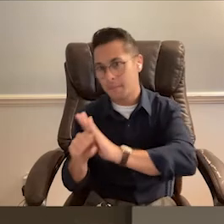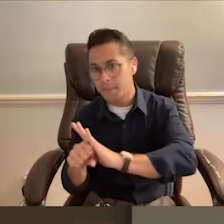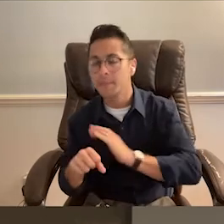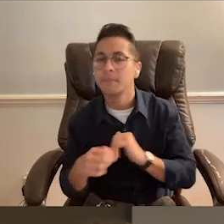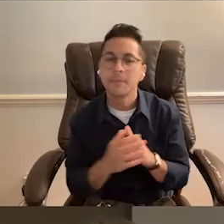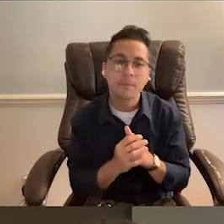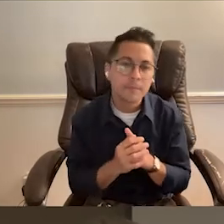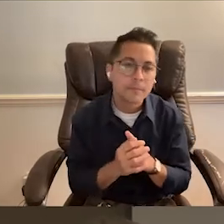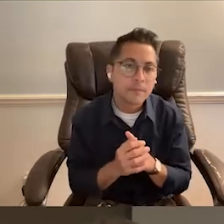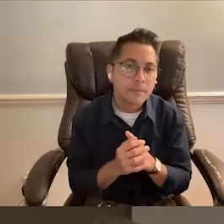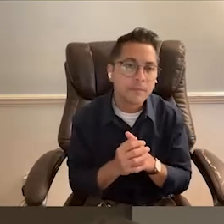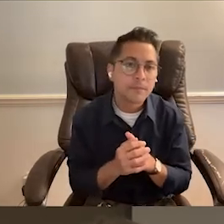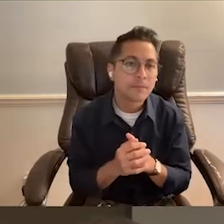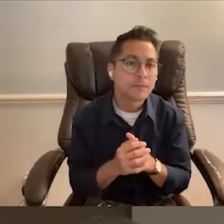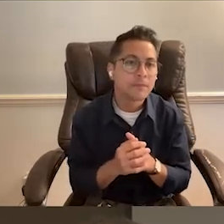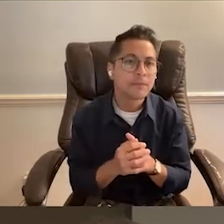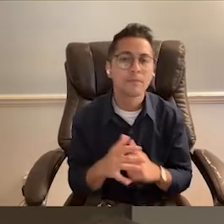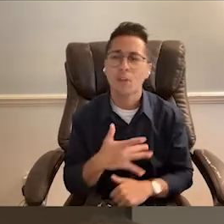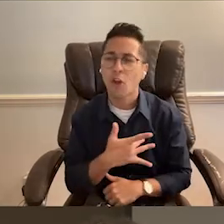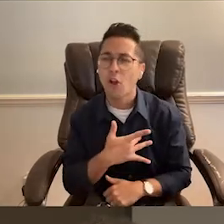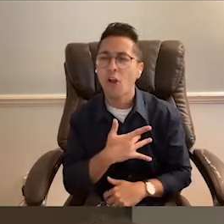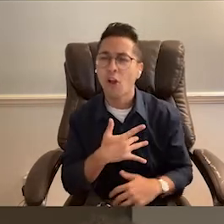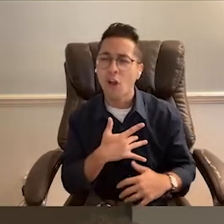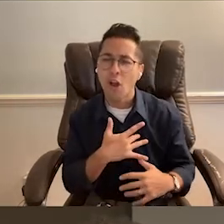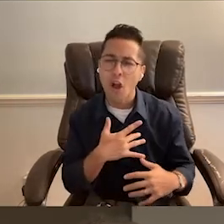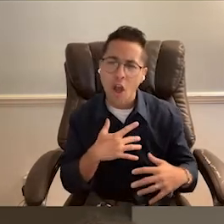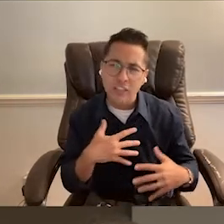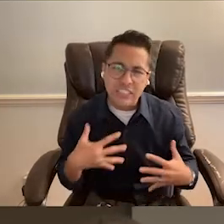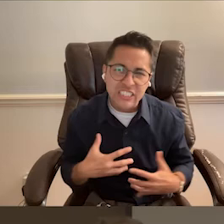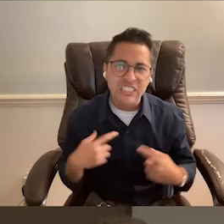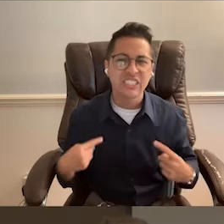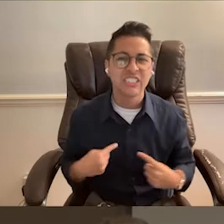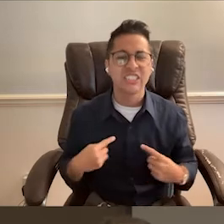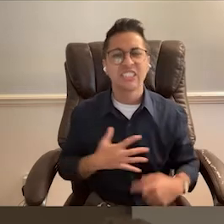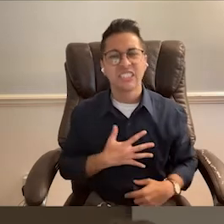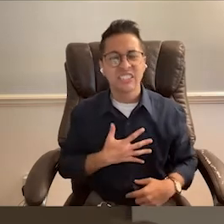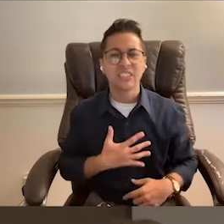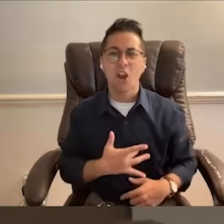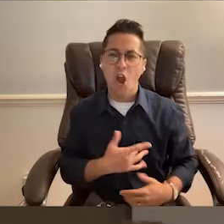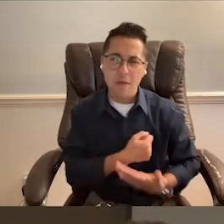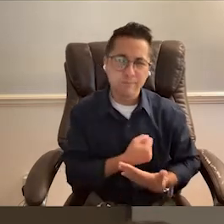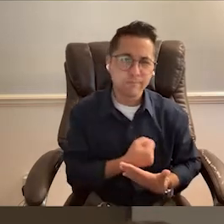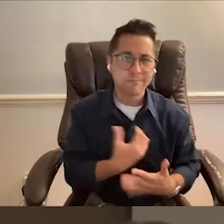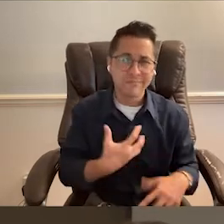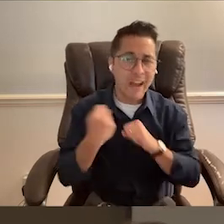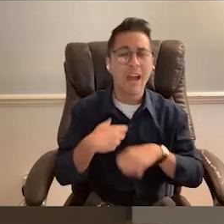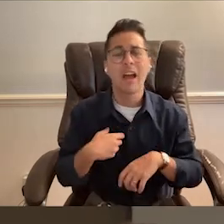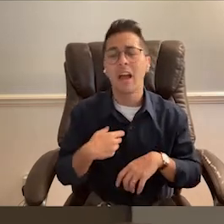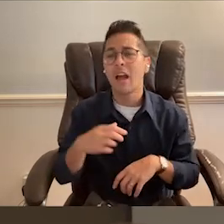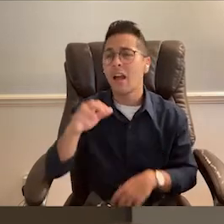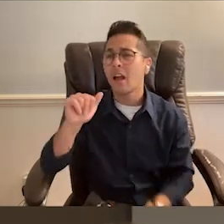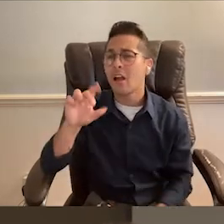Physical signs and symptoms. Of mental health disorders are Okay. Pounding heart, chest pain,